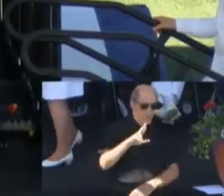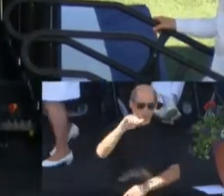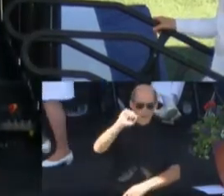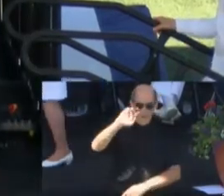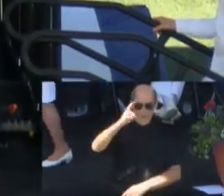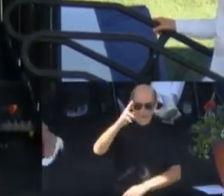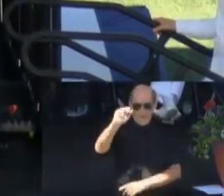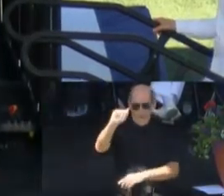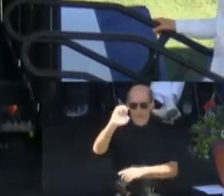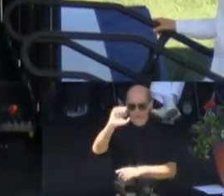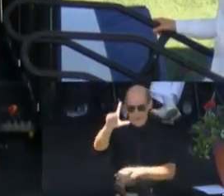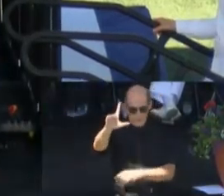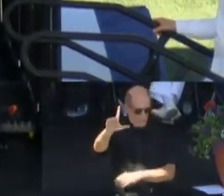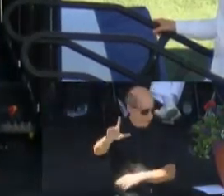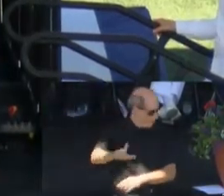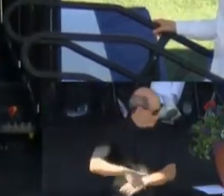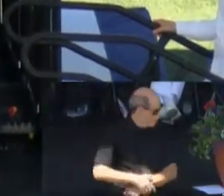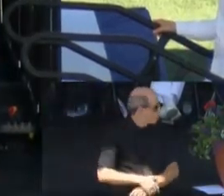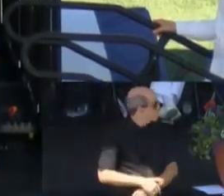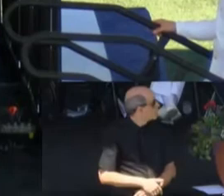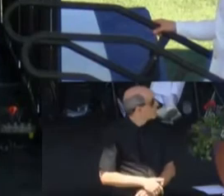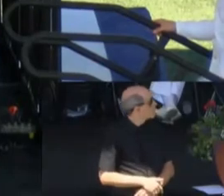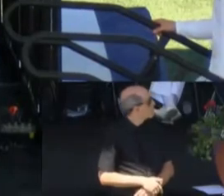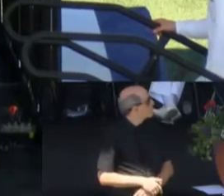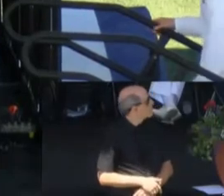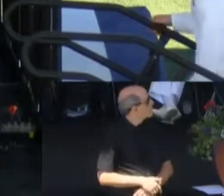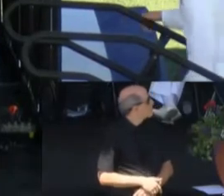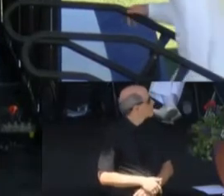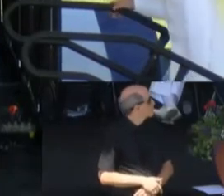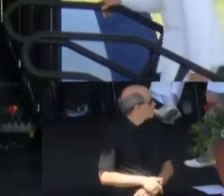Rachel Ann Greeno.